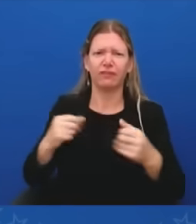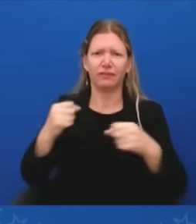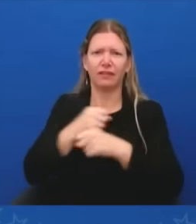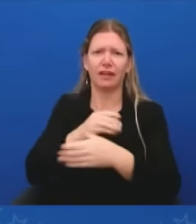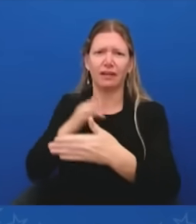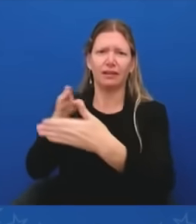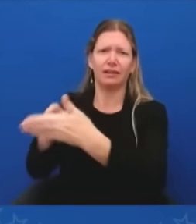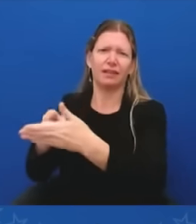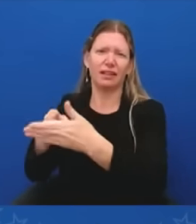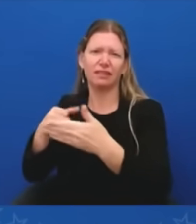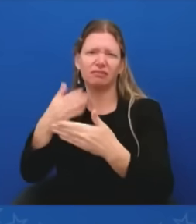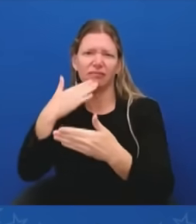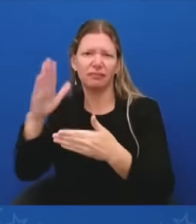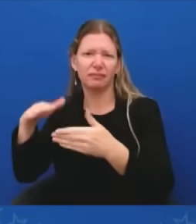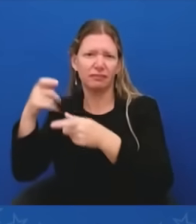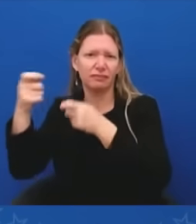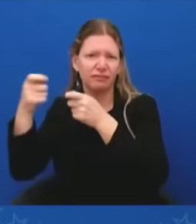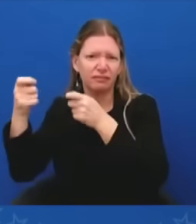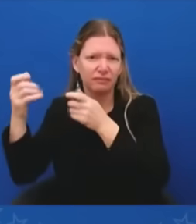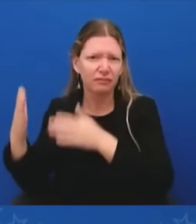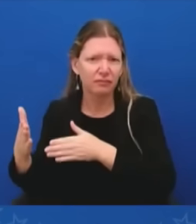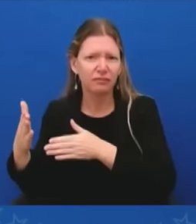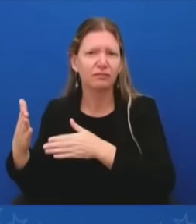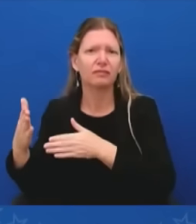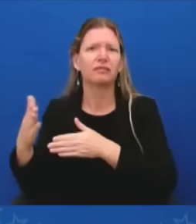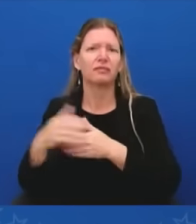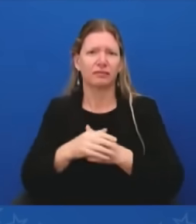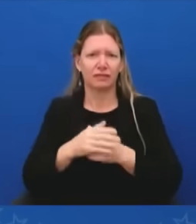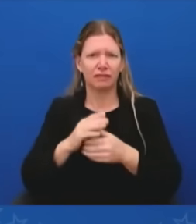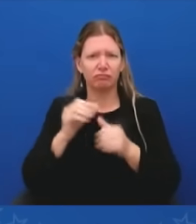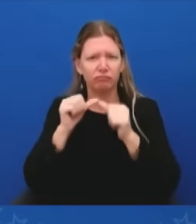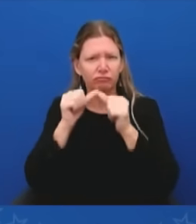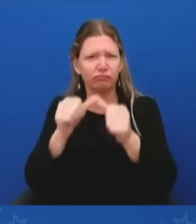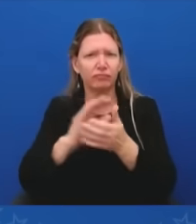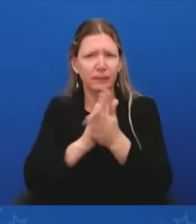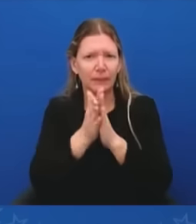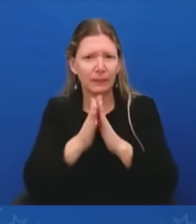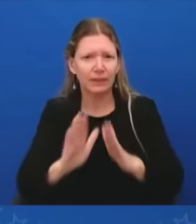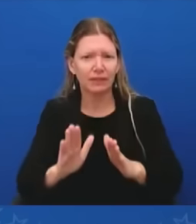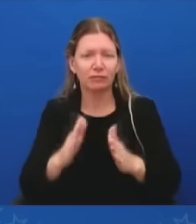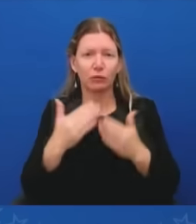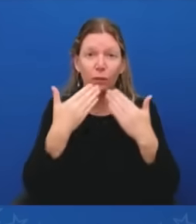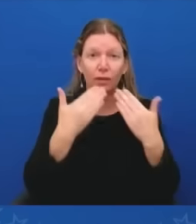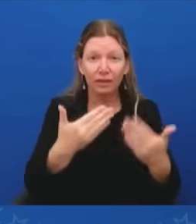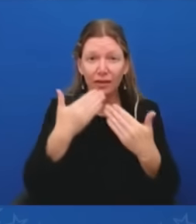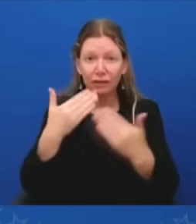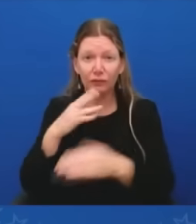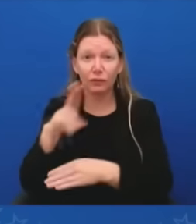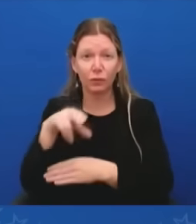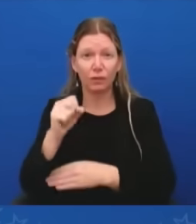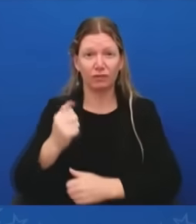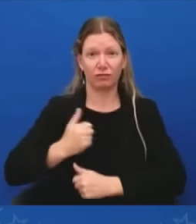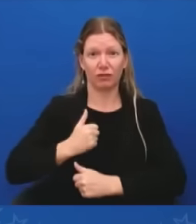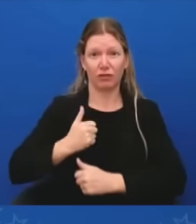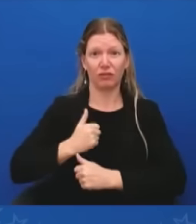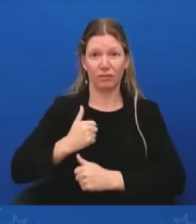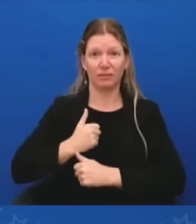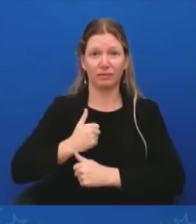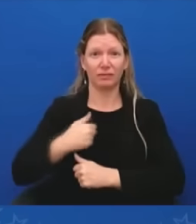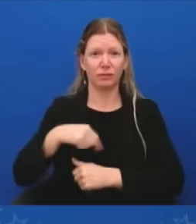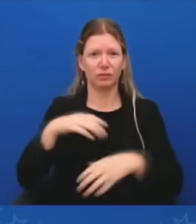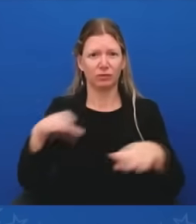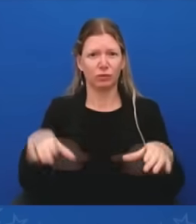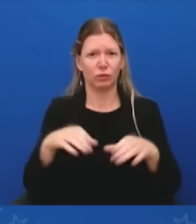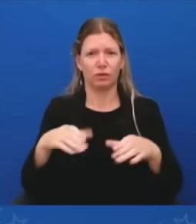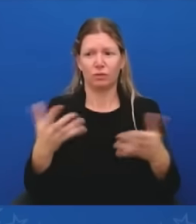Armed Forces, we're doing what only America can do. As the indispensable nation, the world's only superpower,